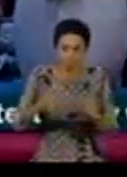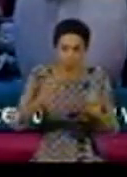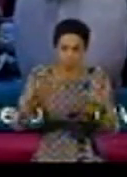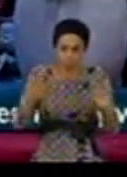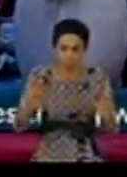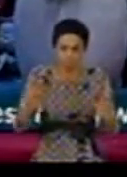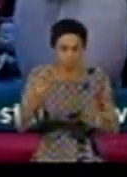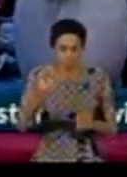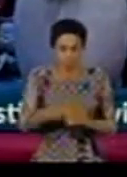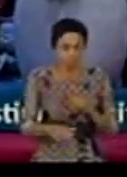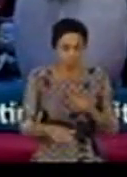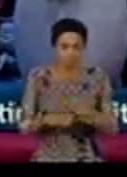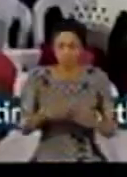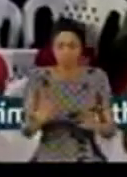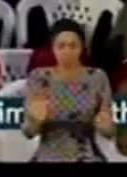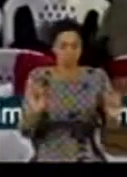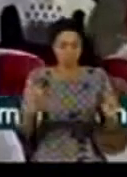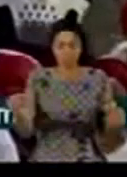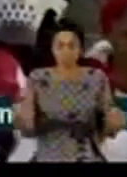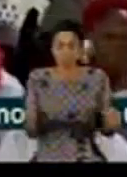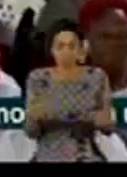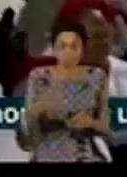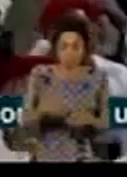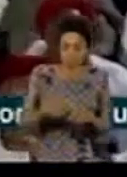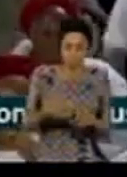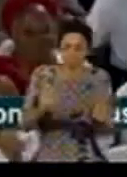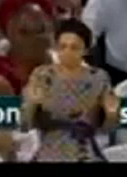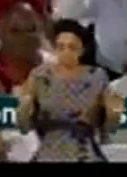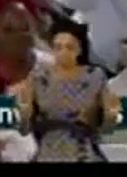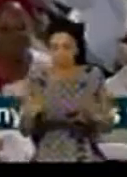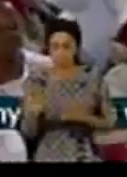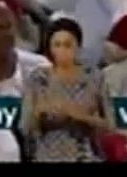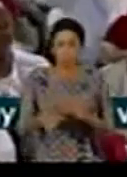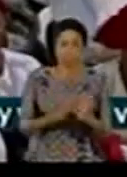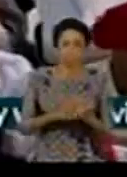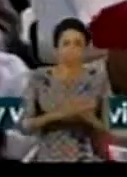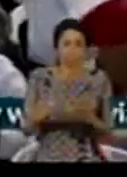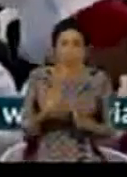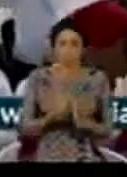Lord. What, clap for Jesus. Is that how much you can clap?